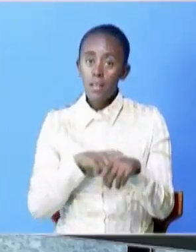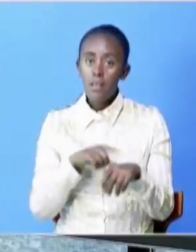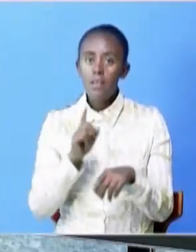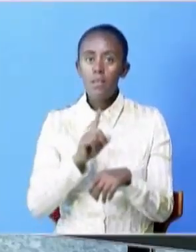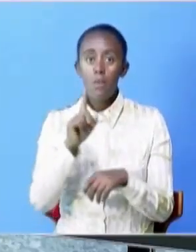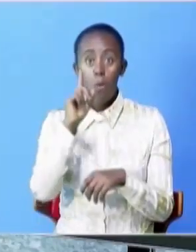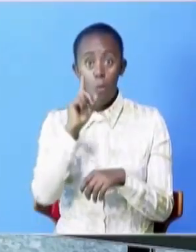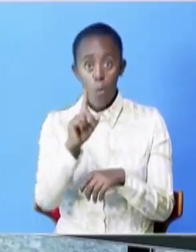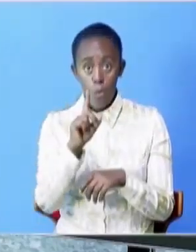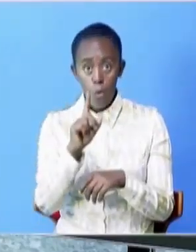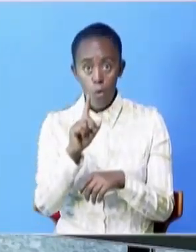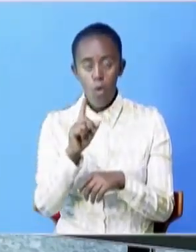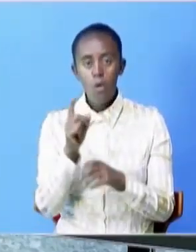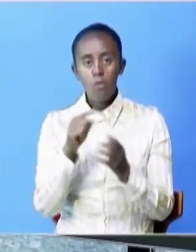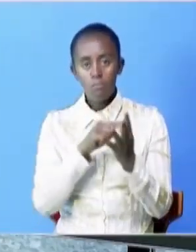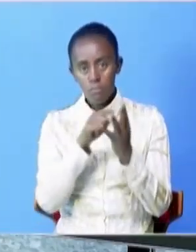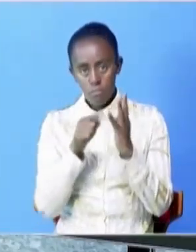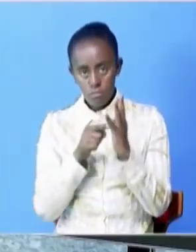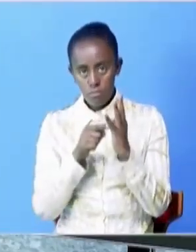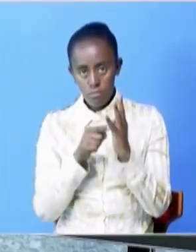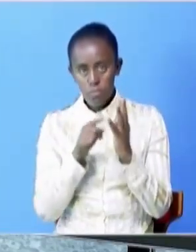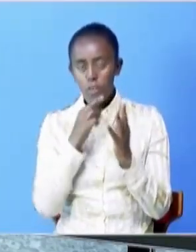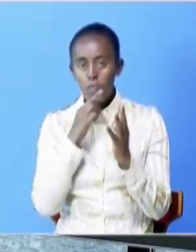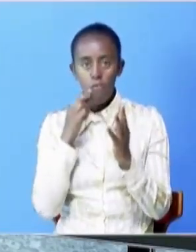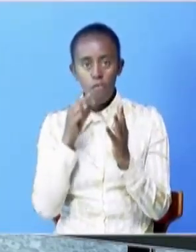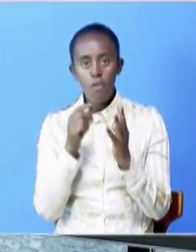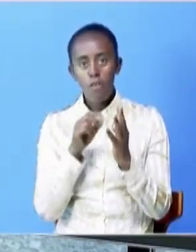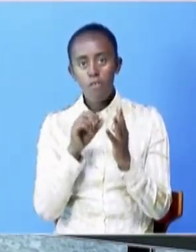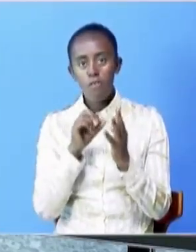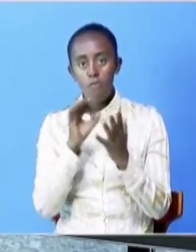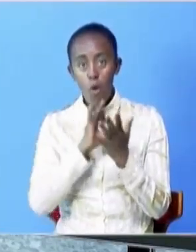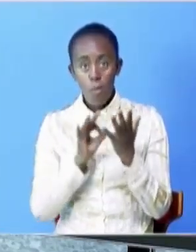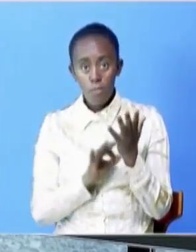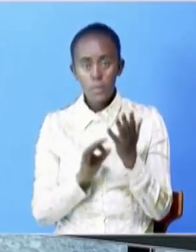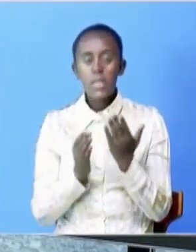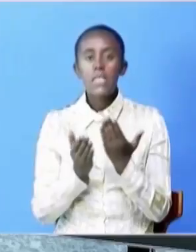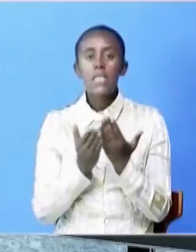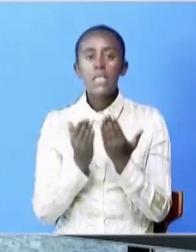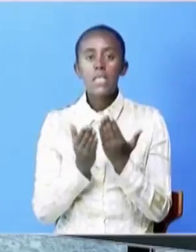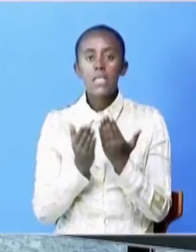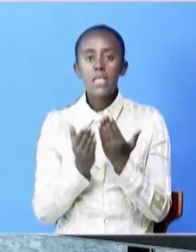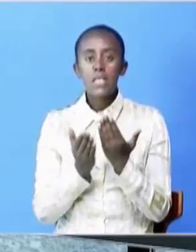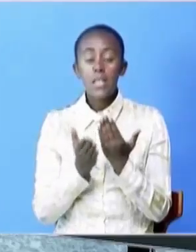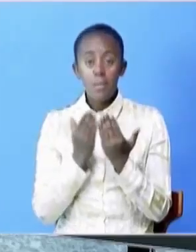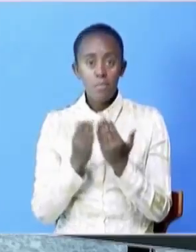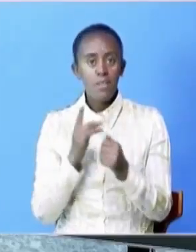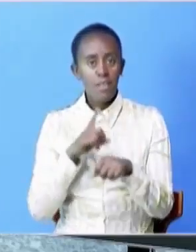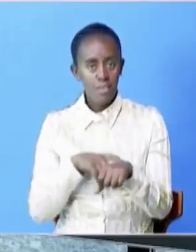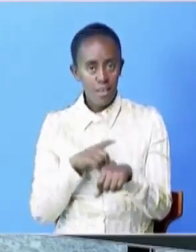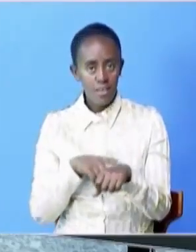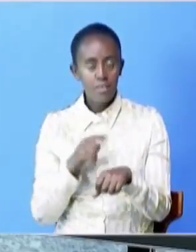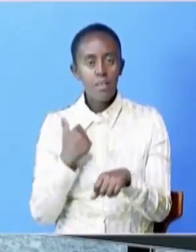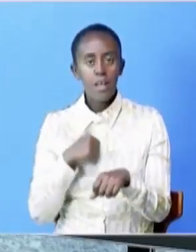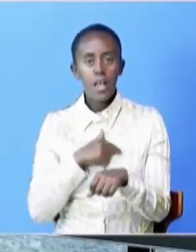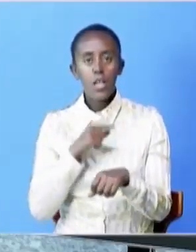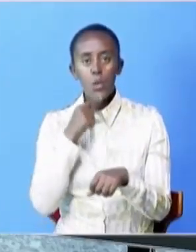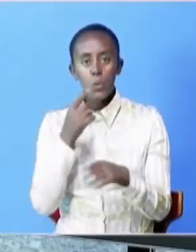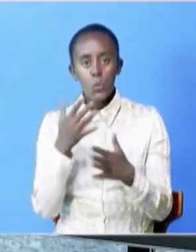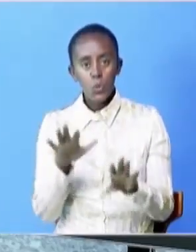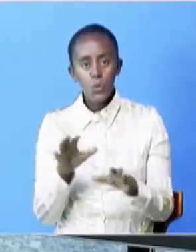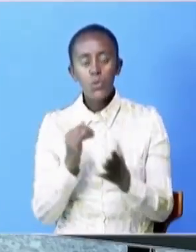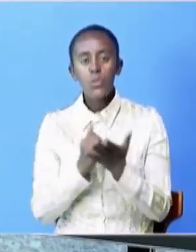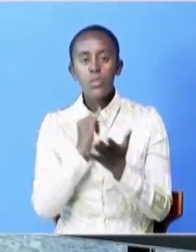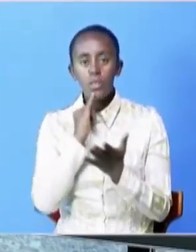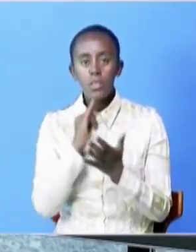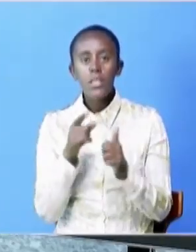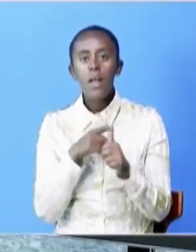one of the 4 verb forms of the simple tense, the present tense. And we said it is